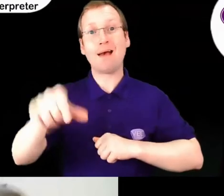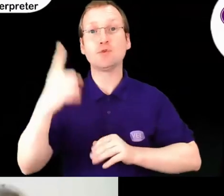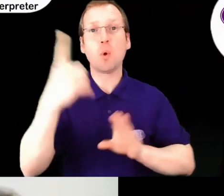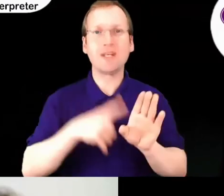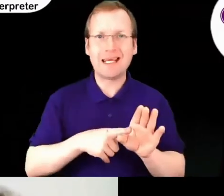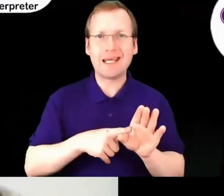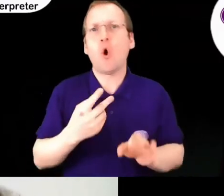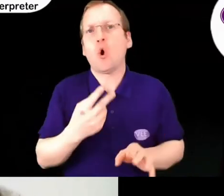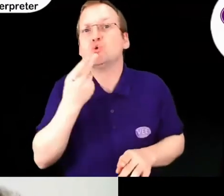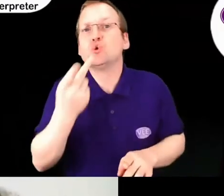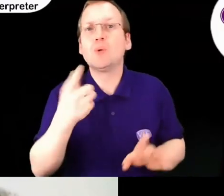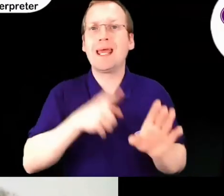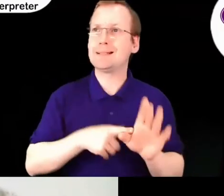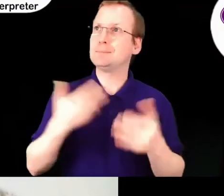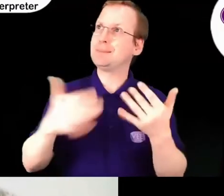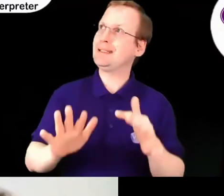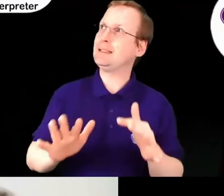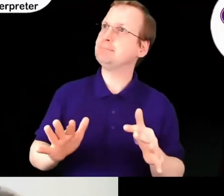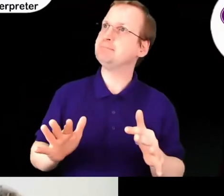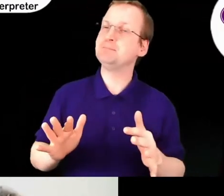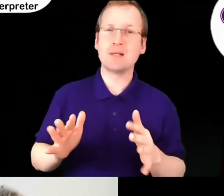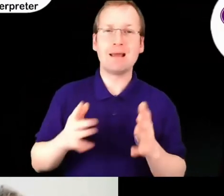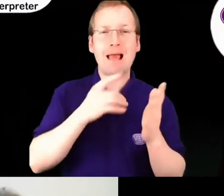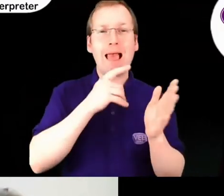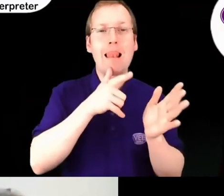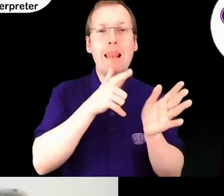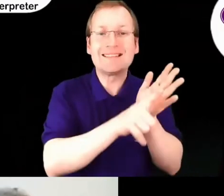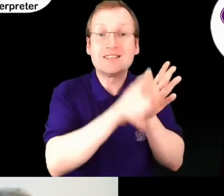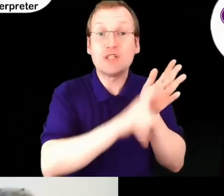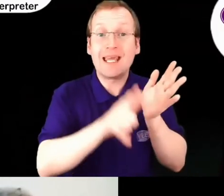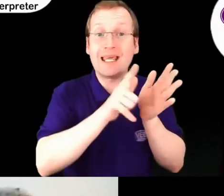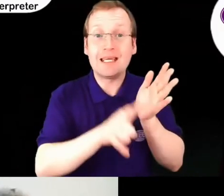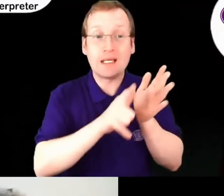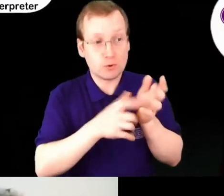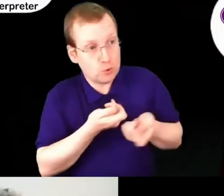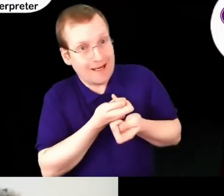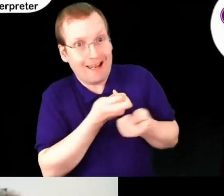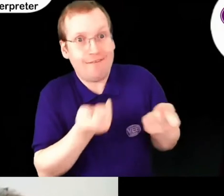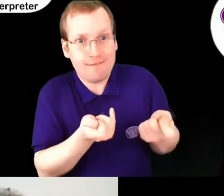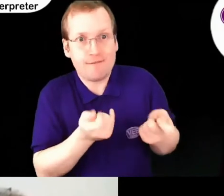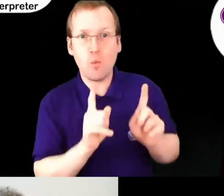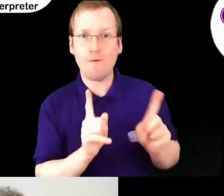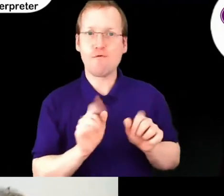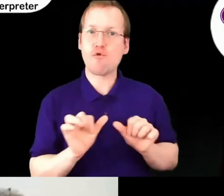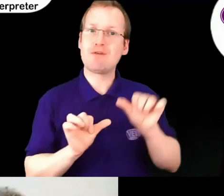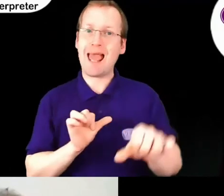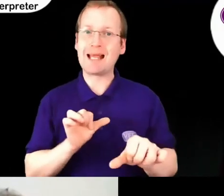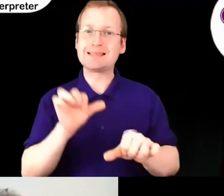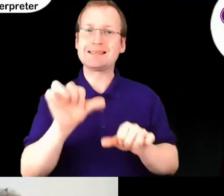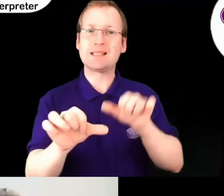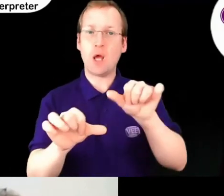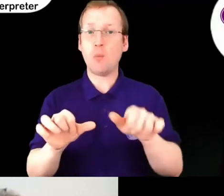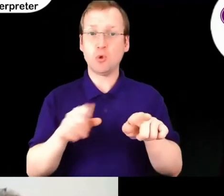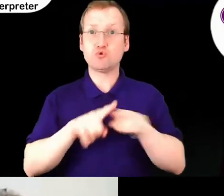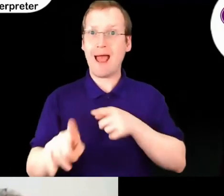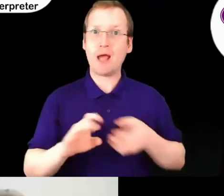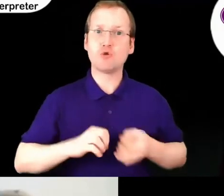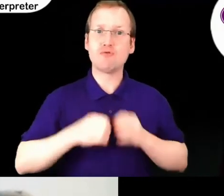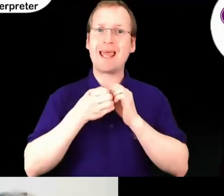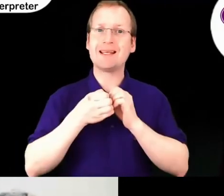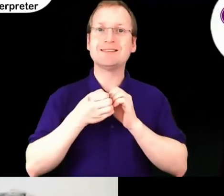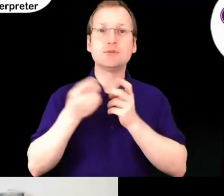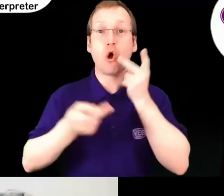2 years, we would have a kind of a liturgy to send them out into what they're doing next. And we would try to write a song